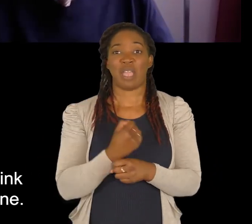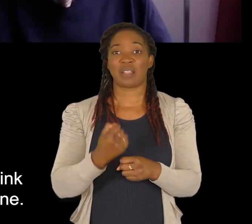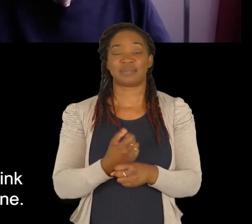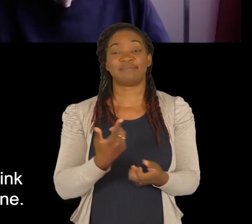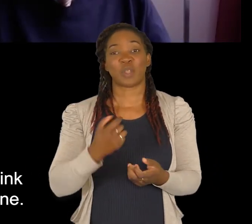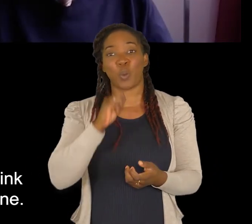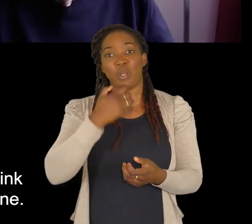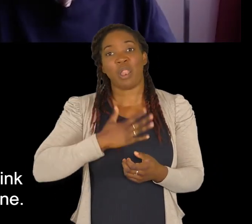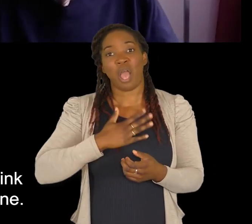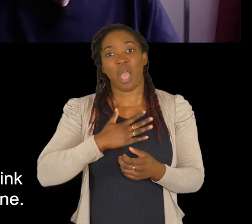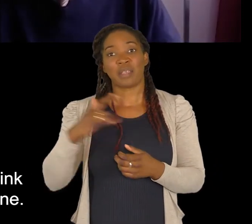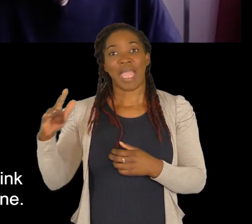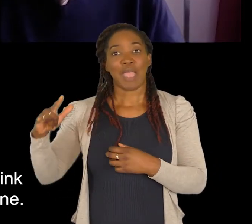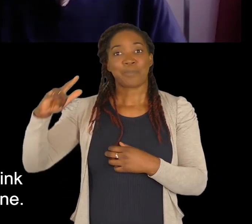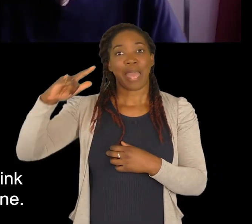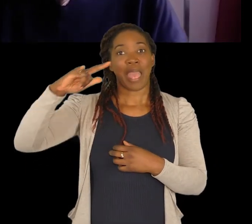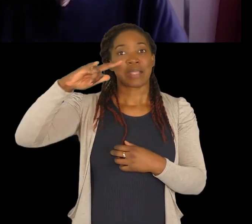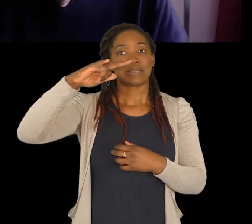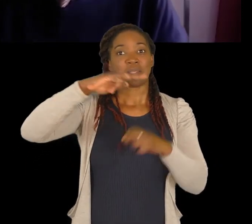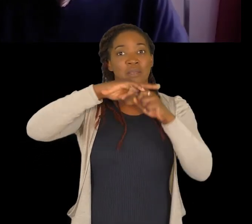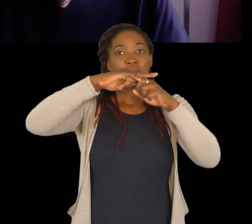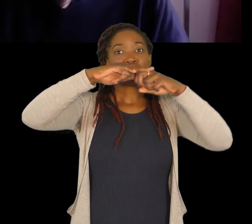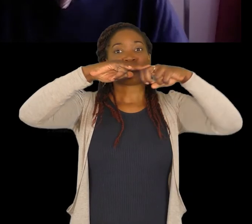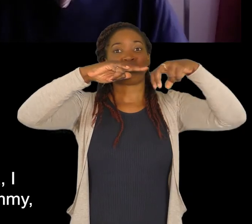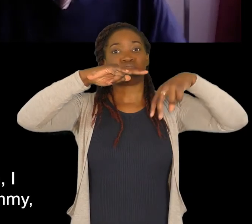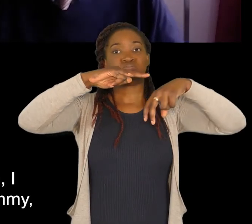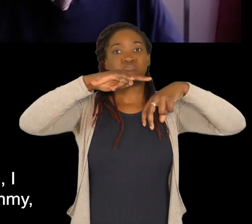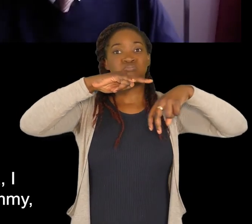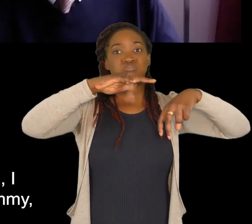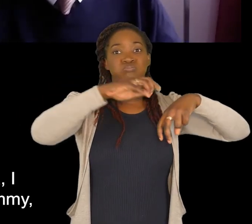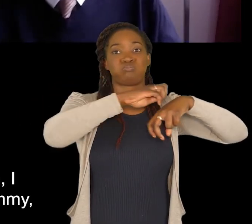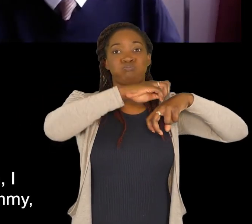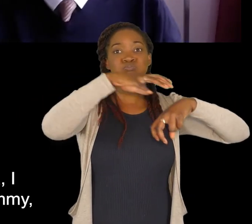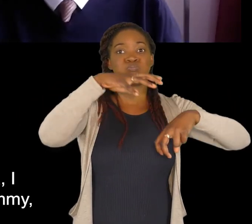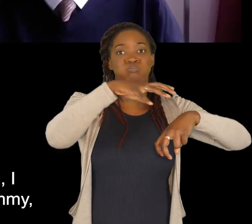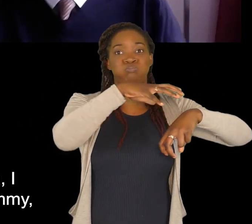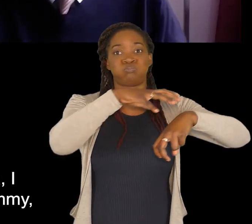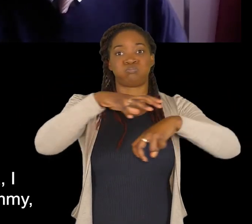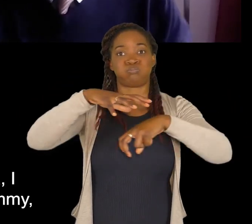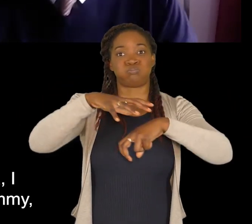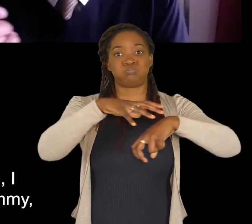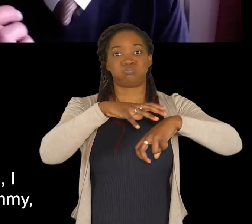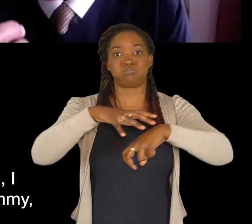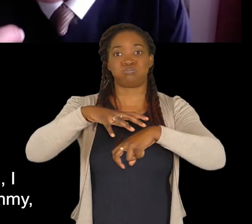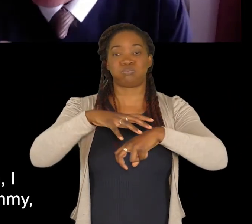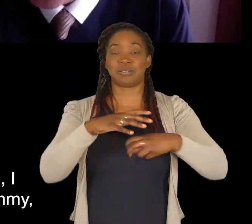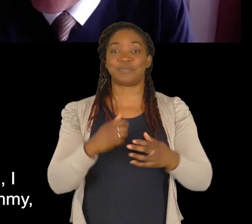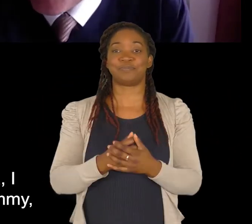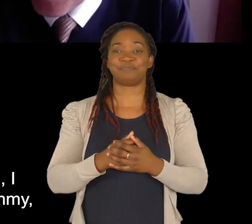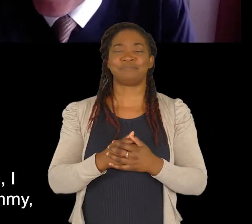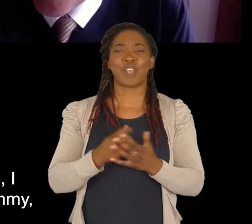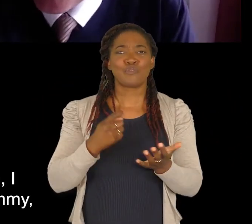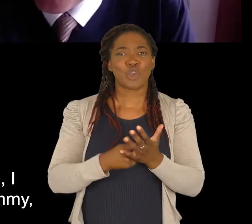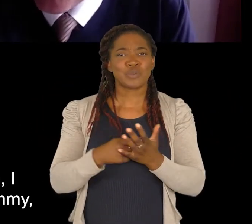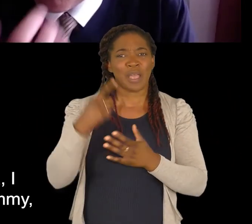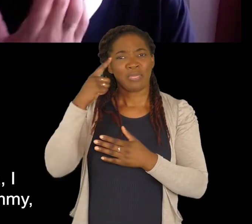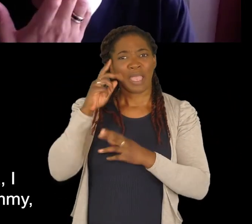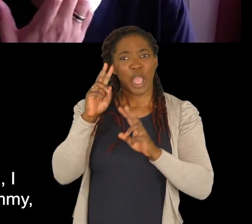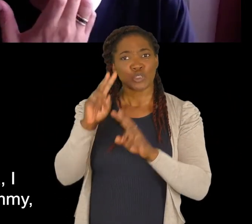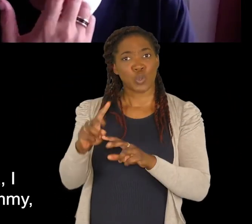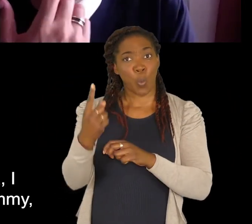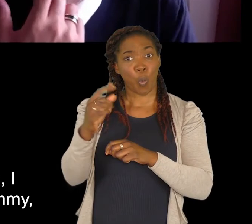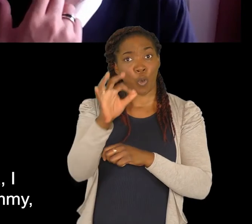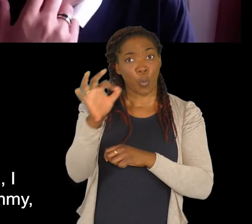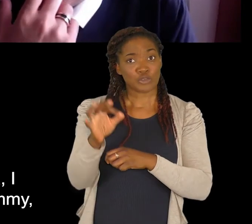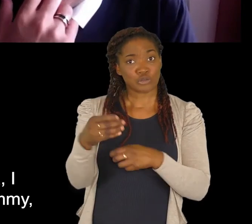I think I would quite love to jump out of an aeroplane. Okay. That's a personal thing. By the way, Rosa, I just think I saw